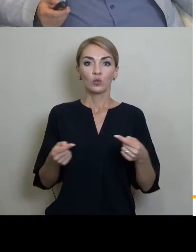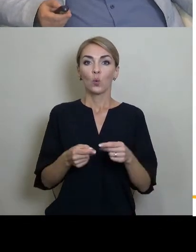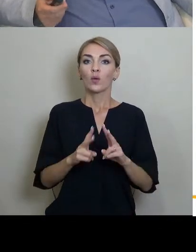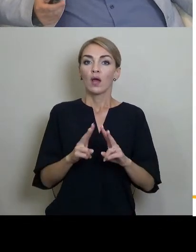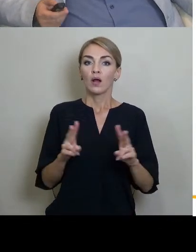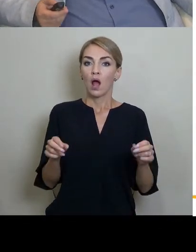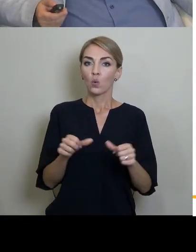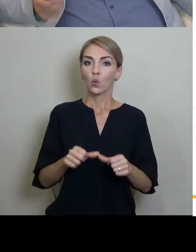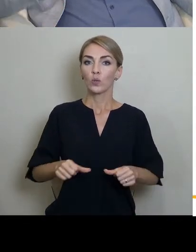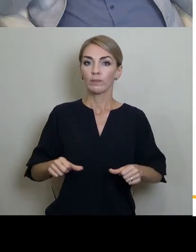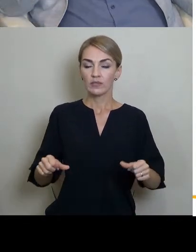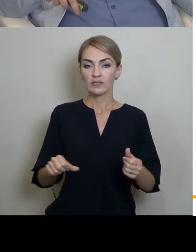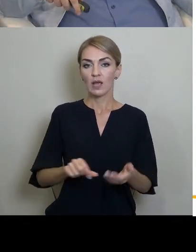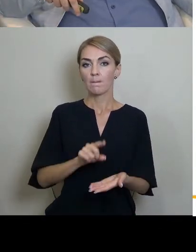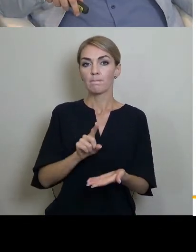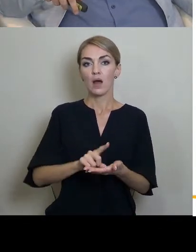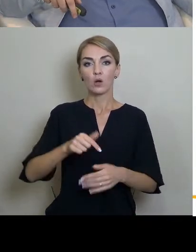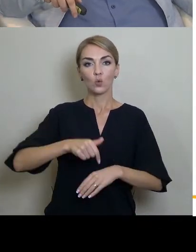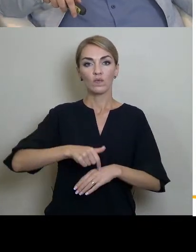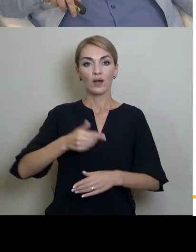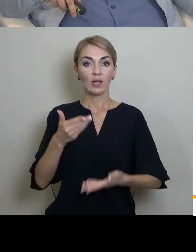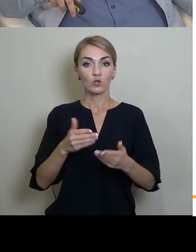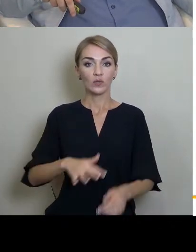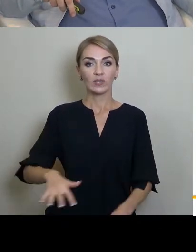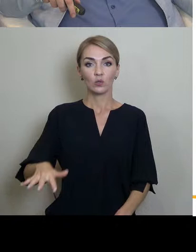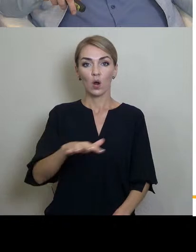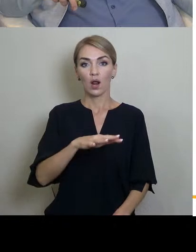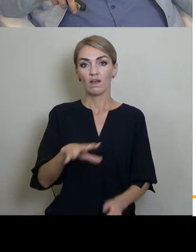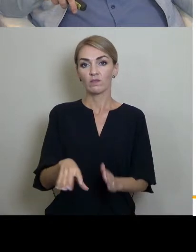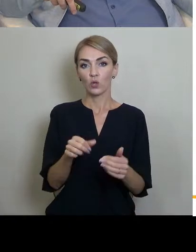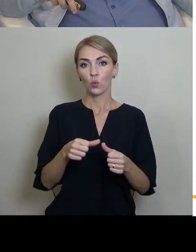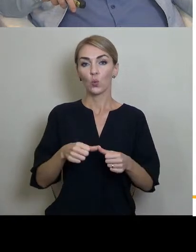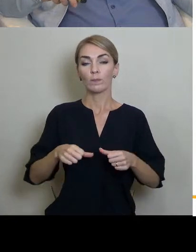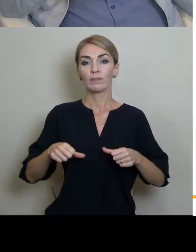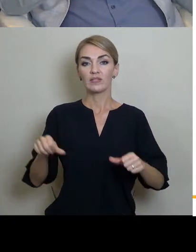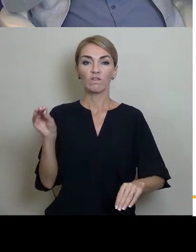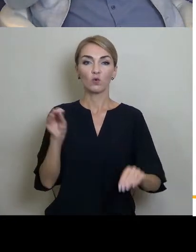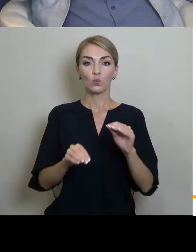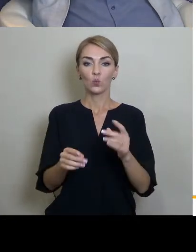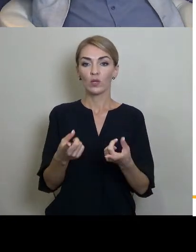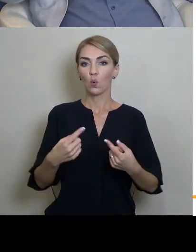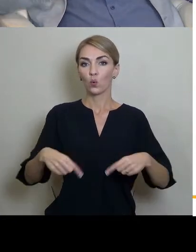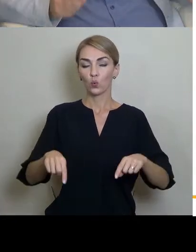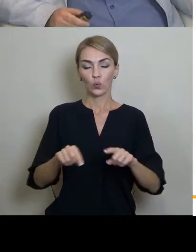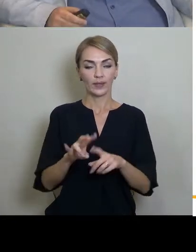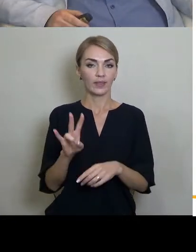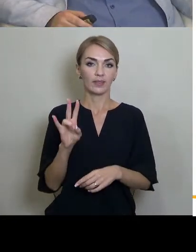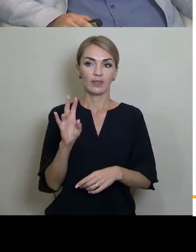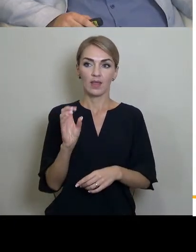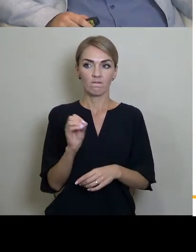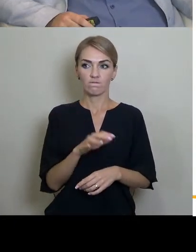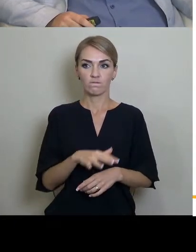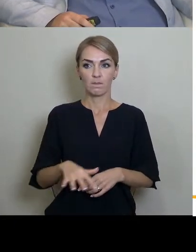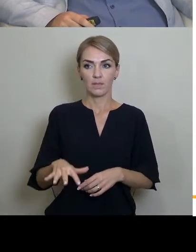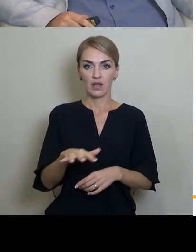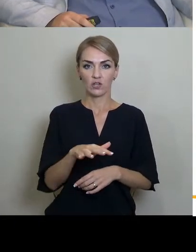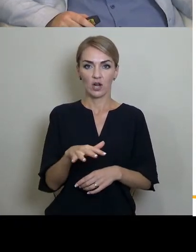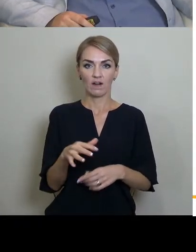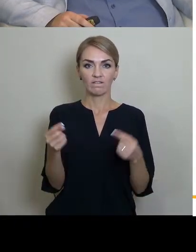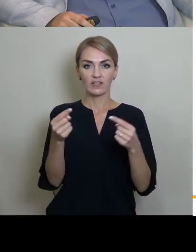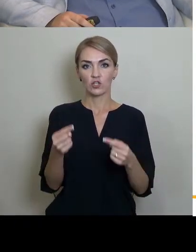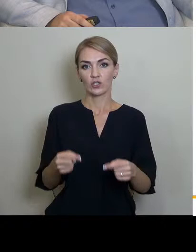question which have been raised during the webinar. Which commission has to respond if the TEC is forming the constituencies